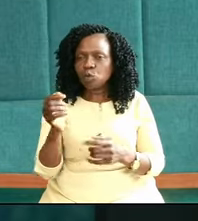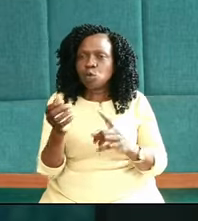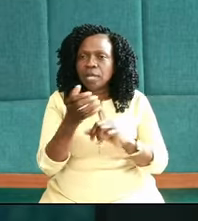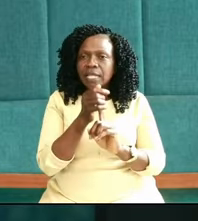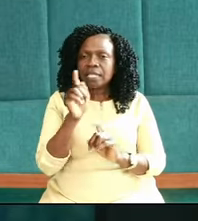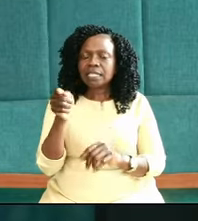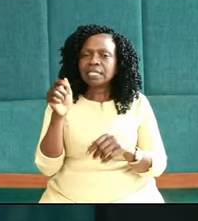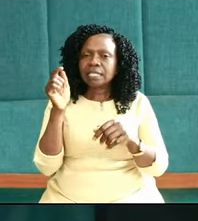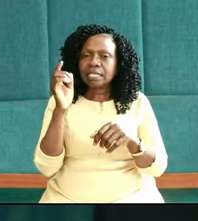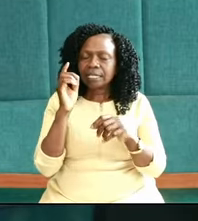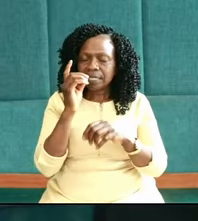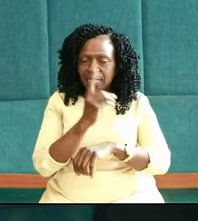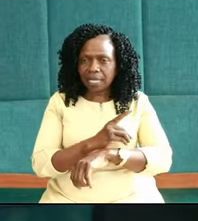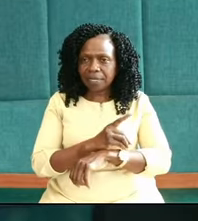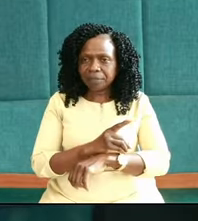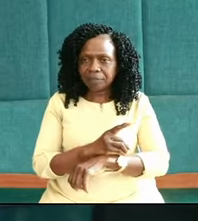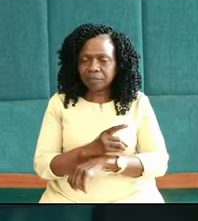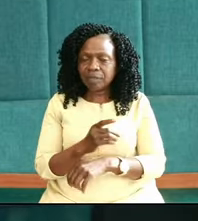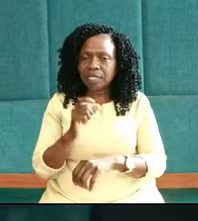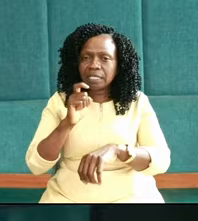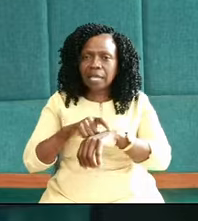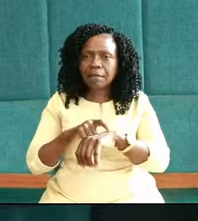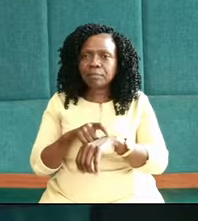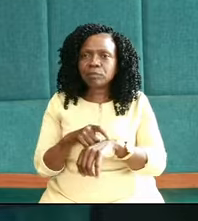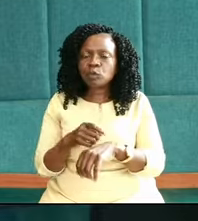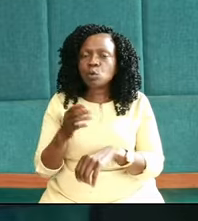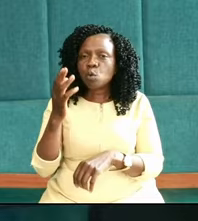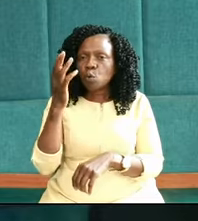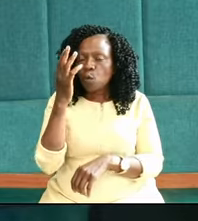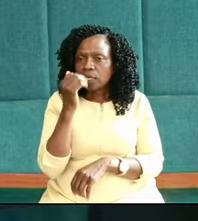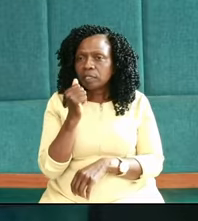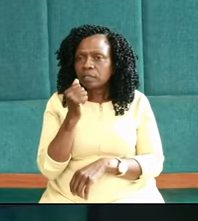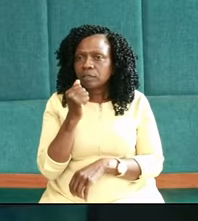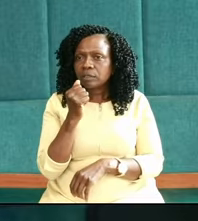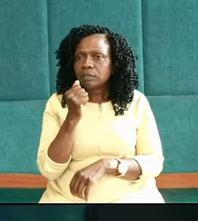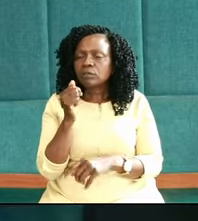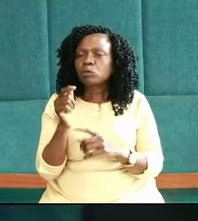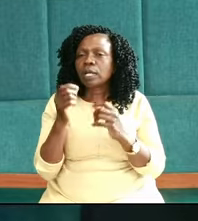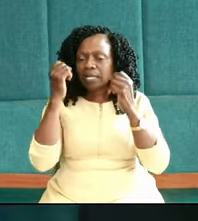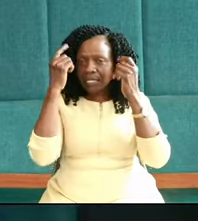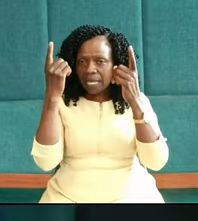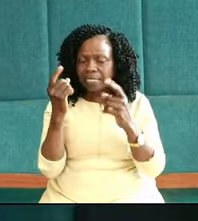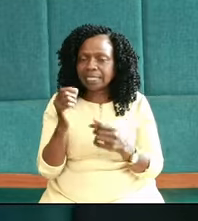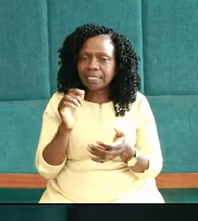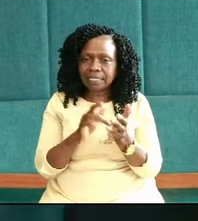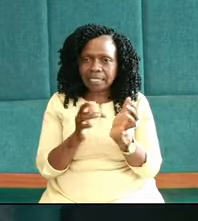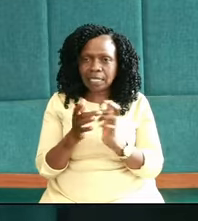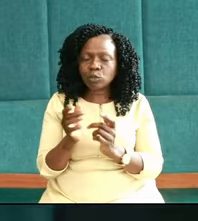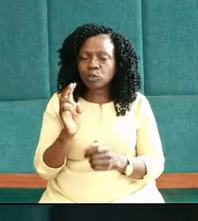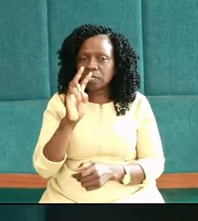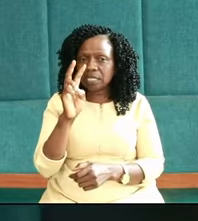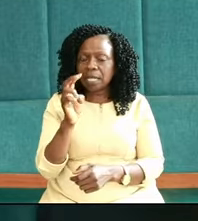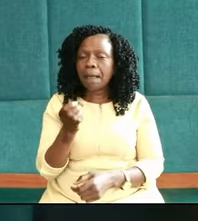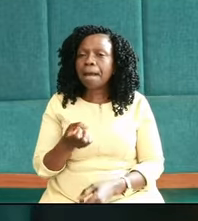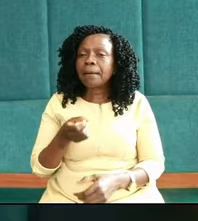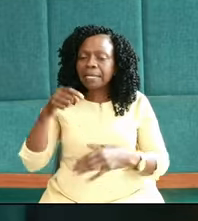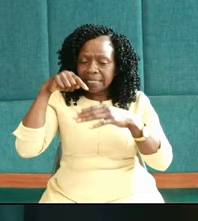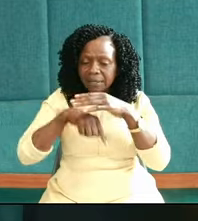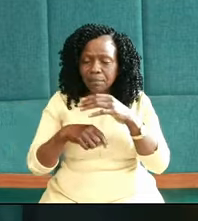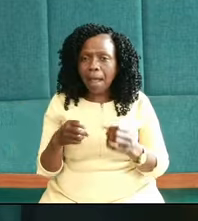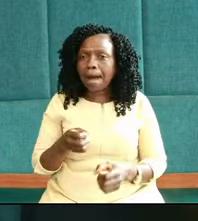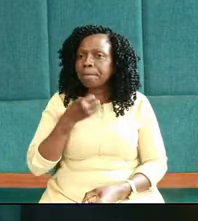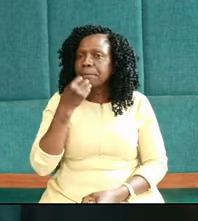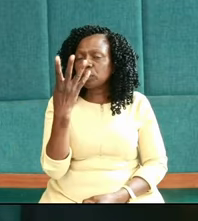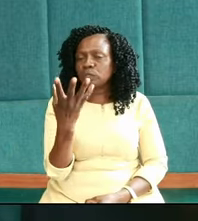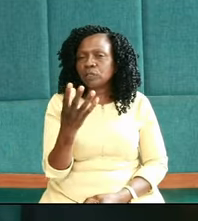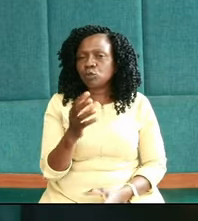understand your Savior Jesus Christ, you will see a deeper beauty that you will never move away from him.